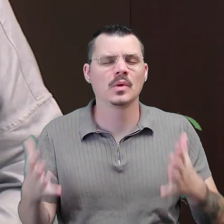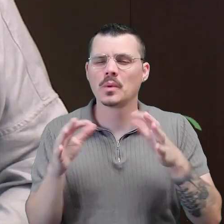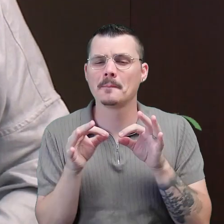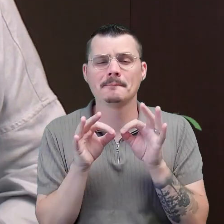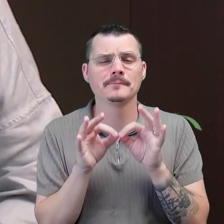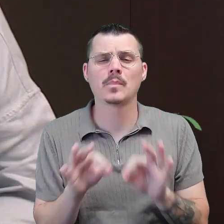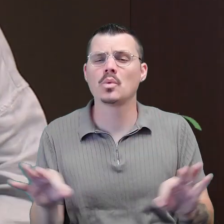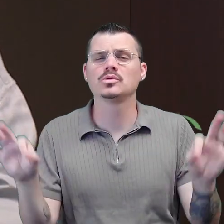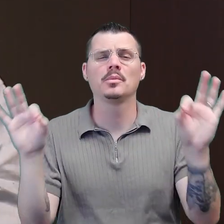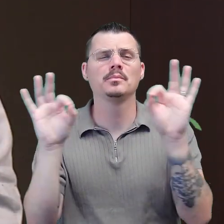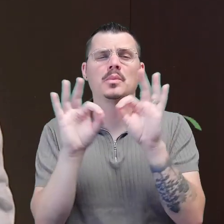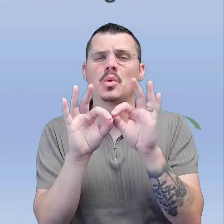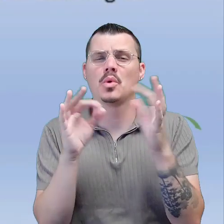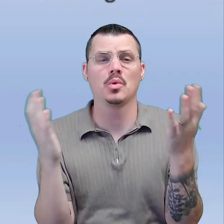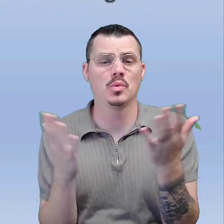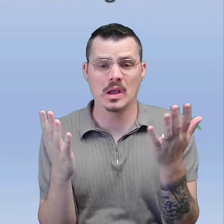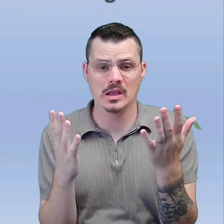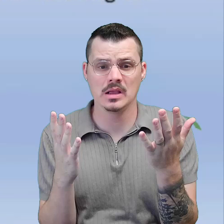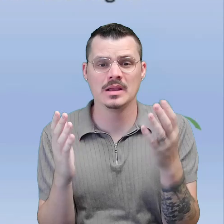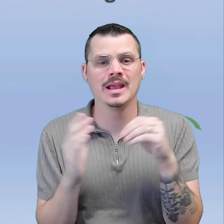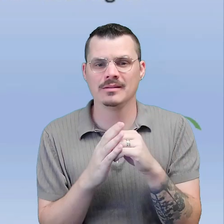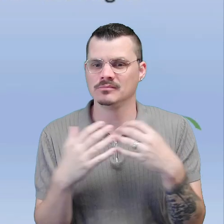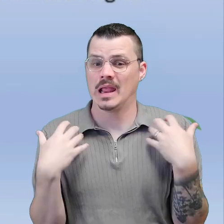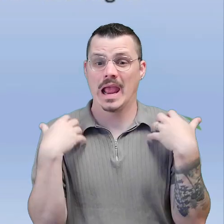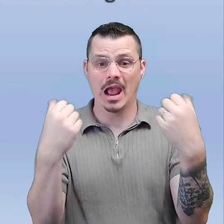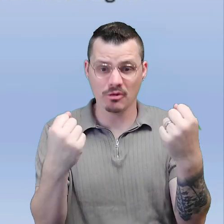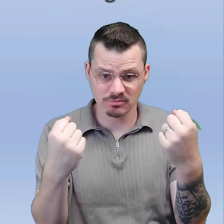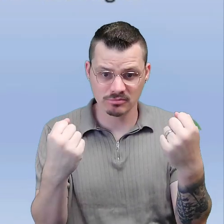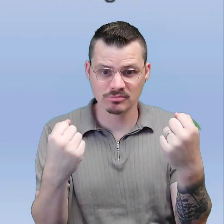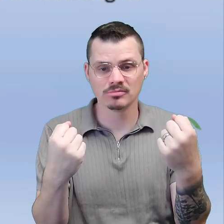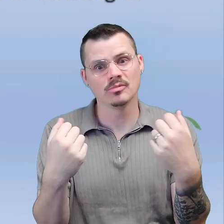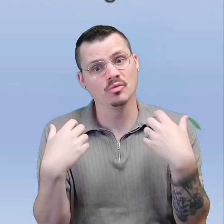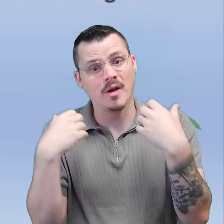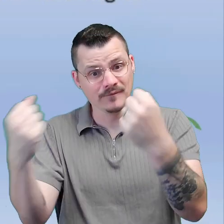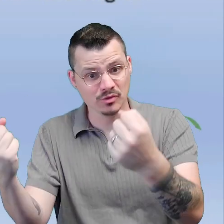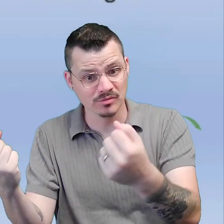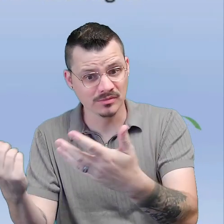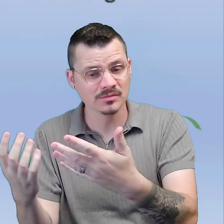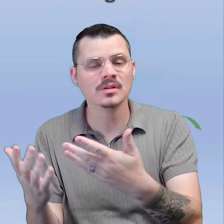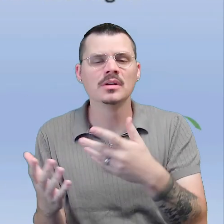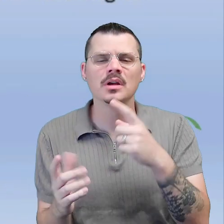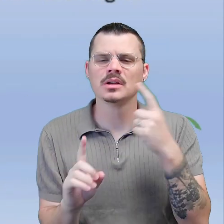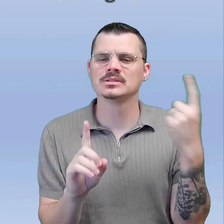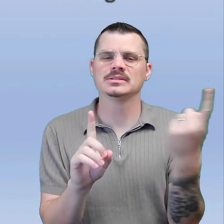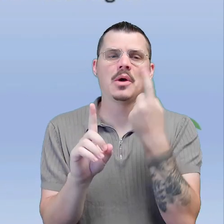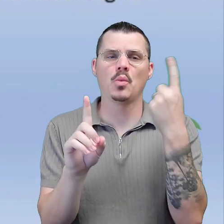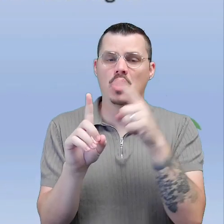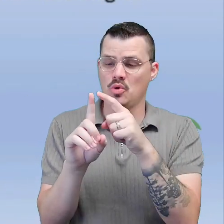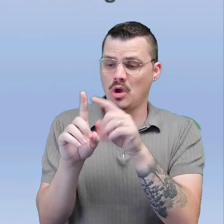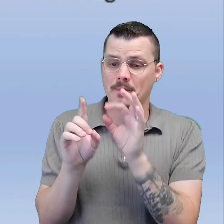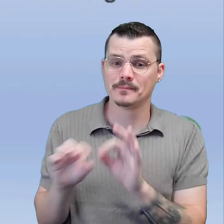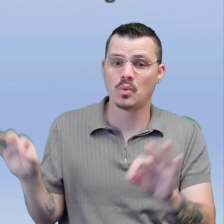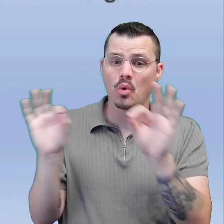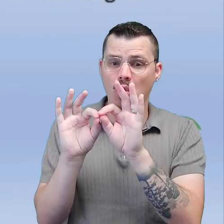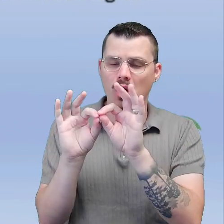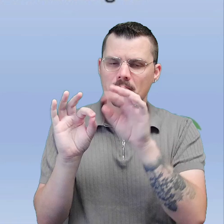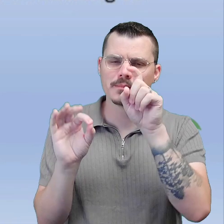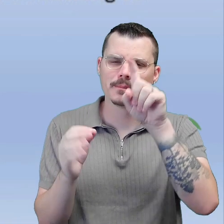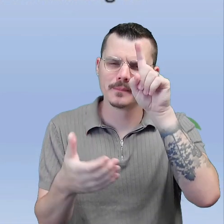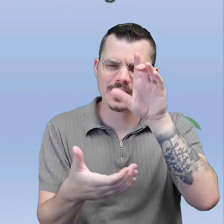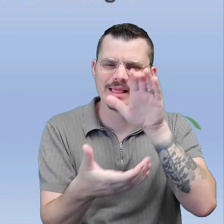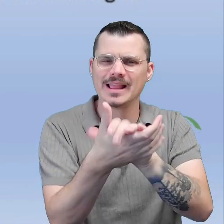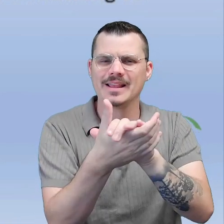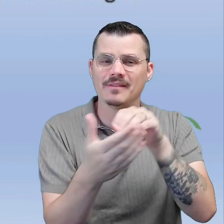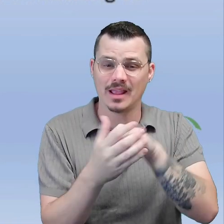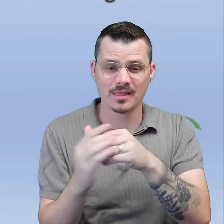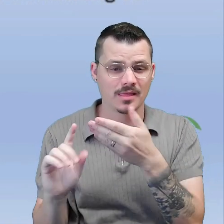The most important factors in health and recovery were that somebody important to them believed in